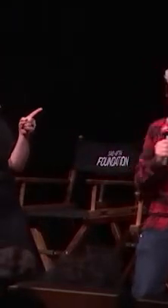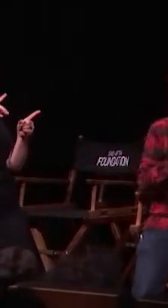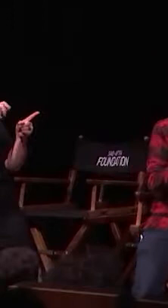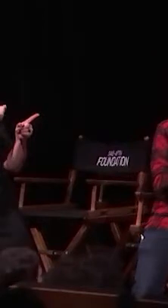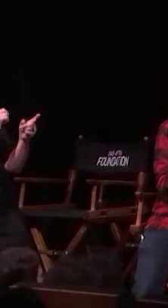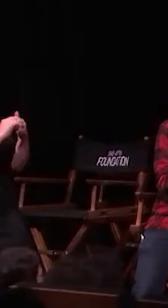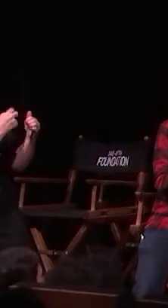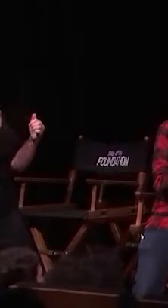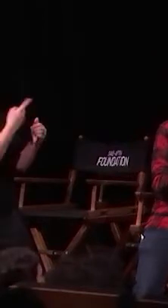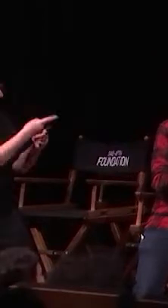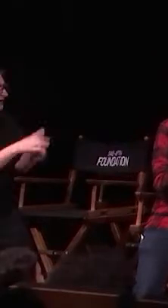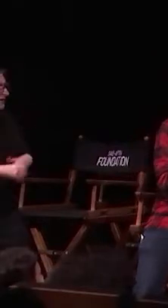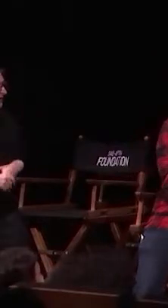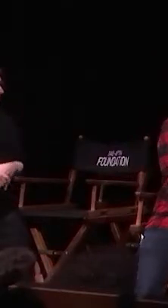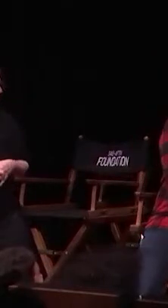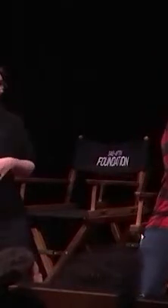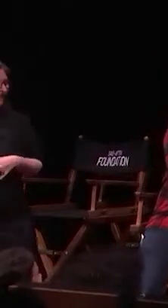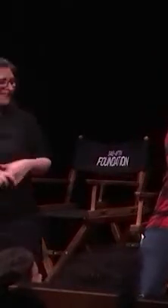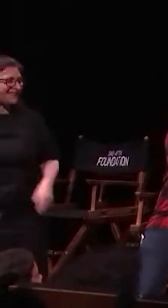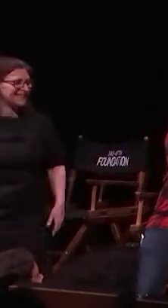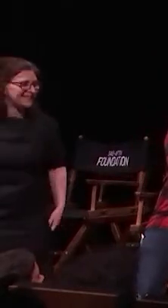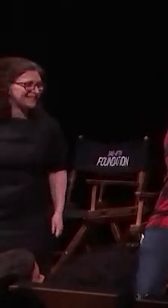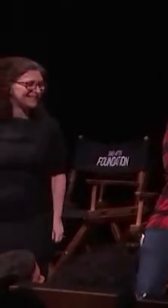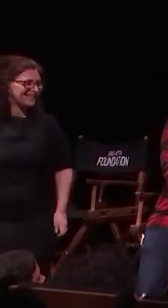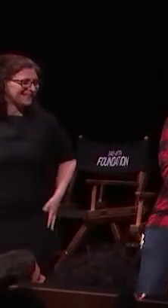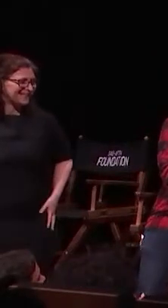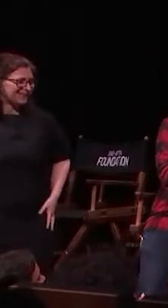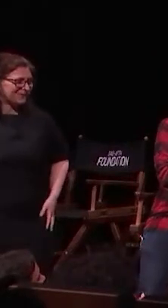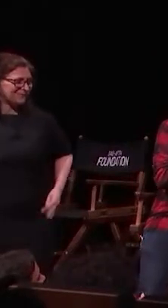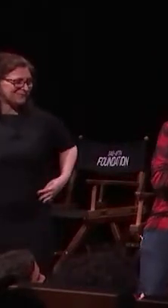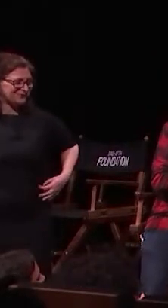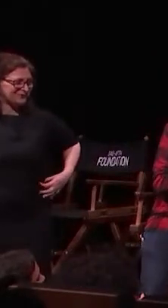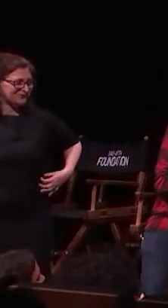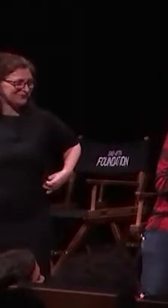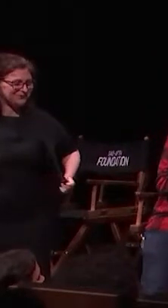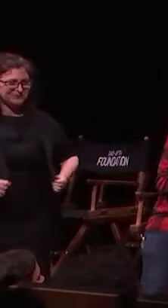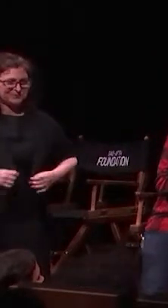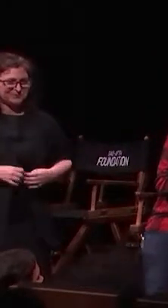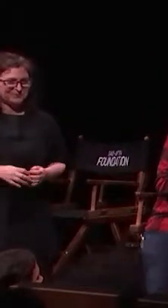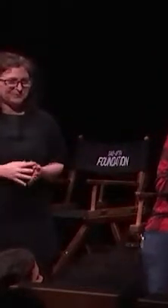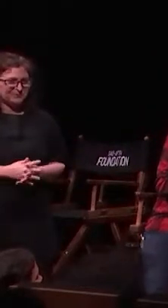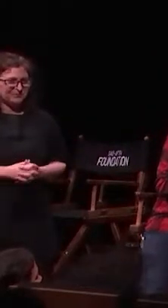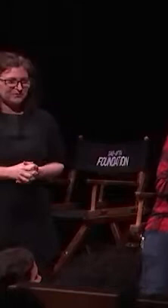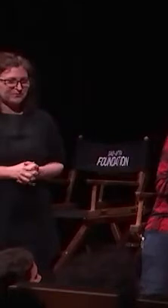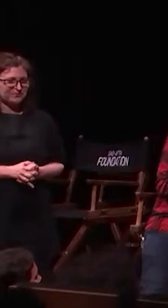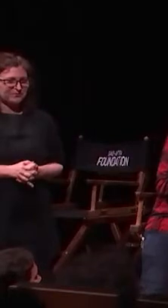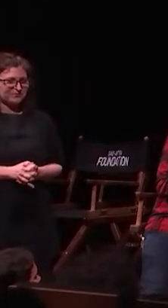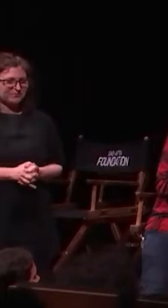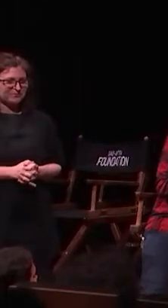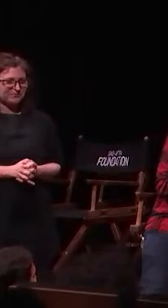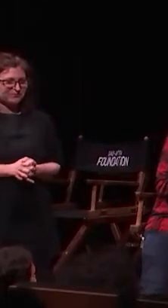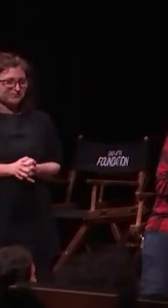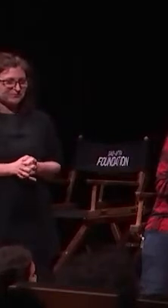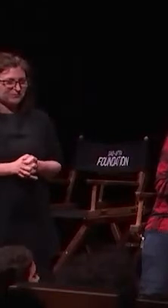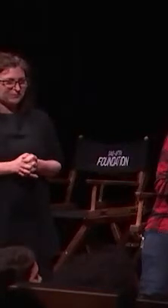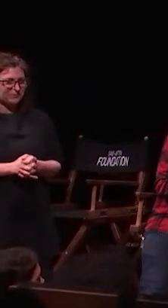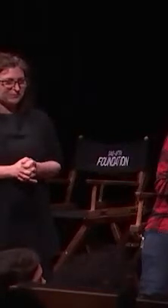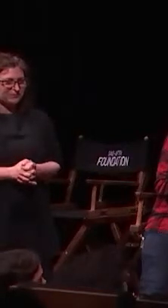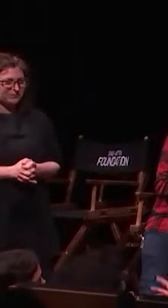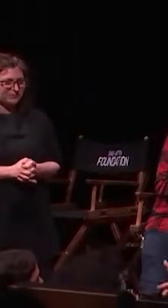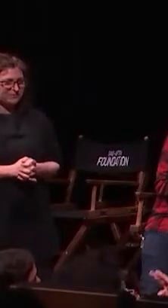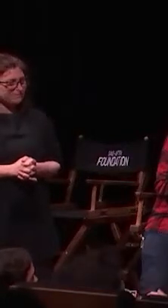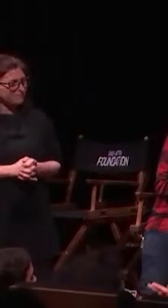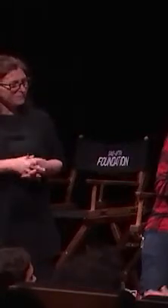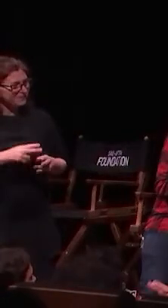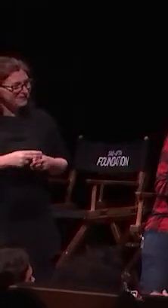it Melina? Melina Chaitu. My interpreter down in the audience will be the voice you hear from me.